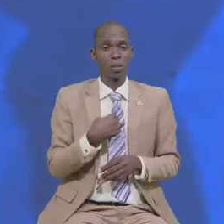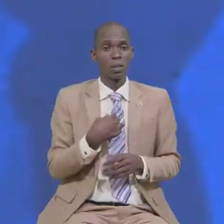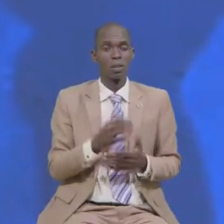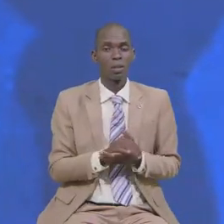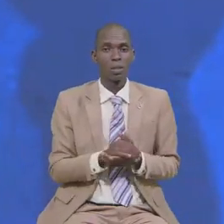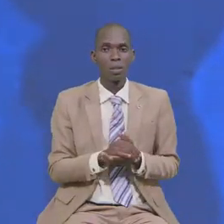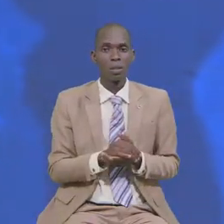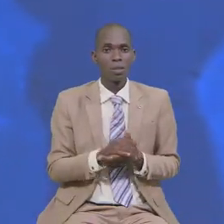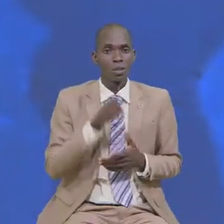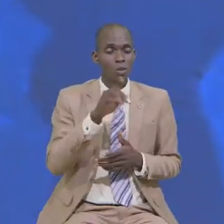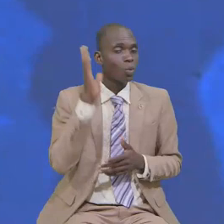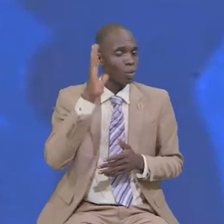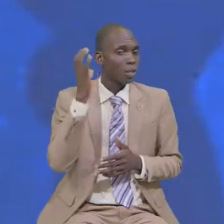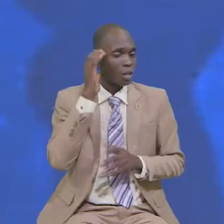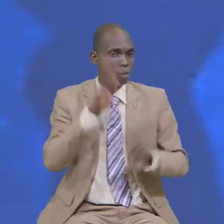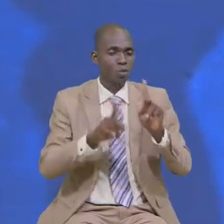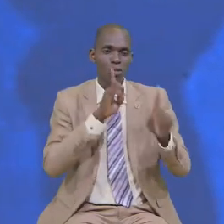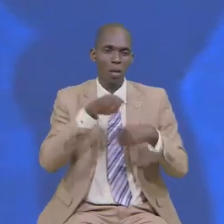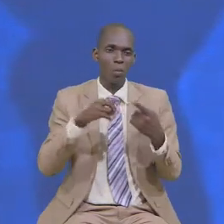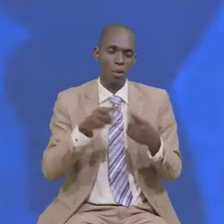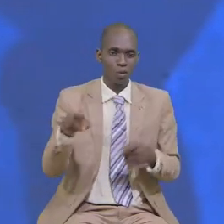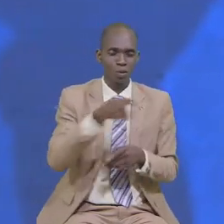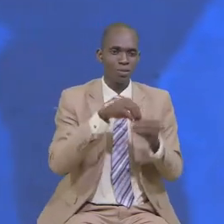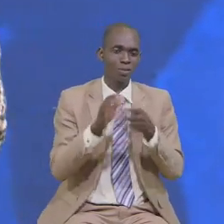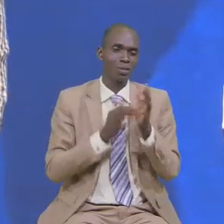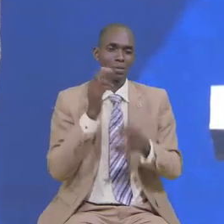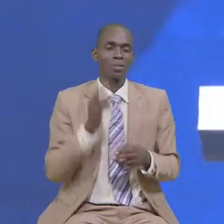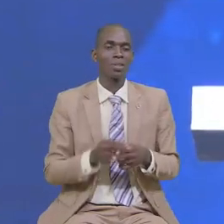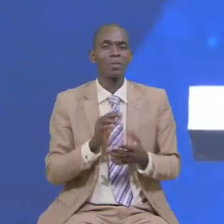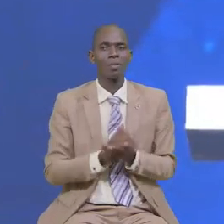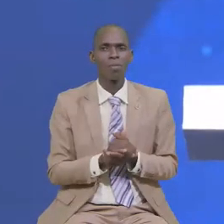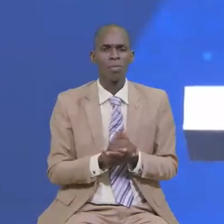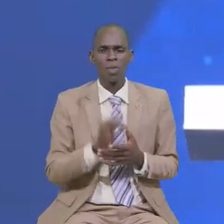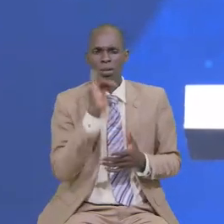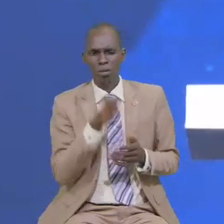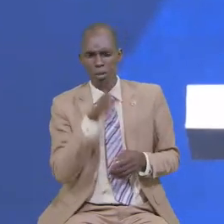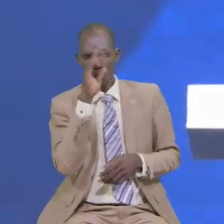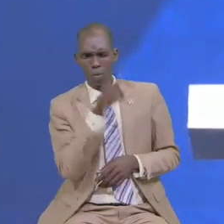You'll hear them talking about you. Is that the man that had